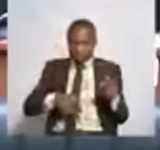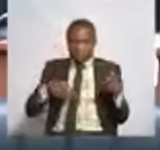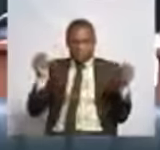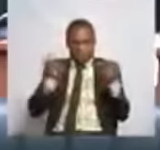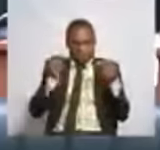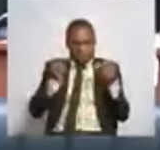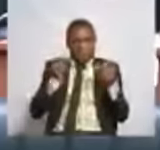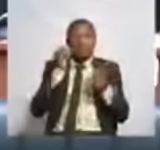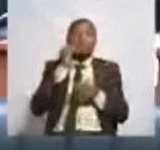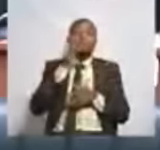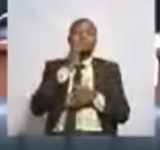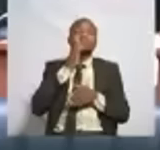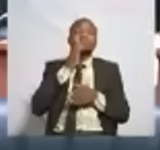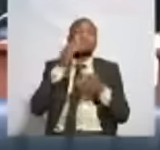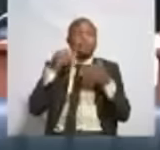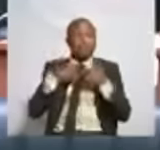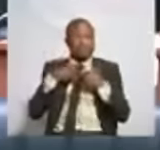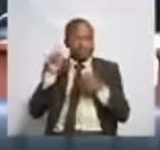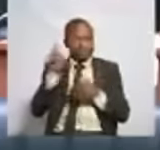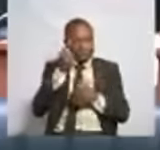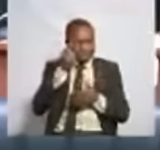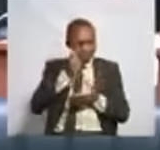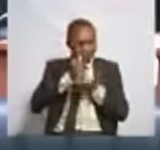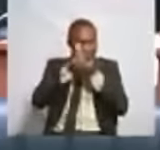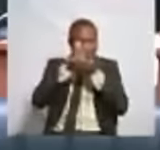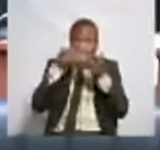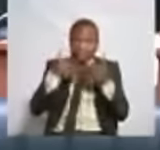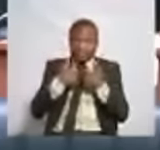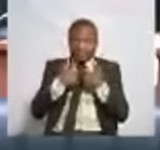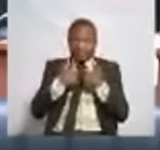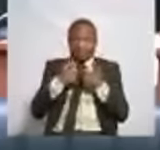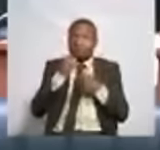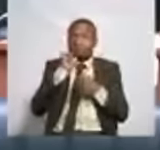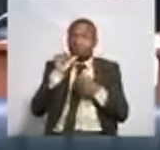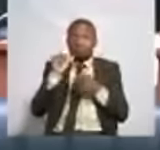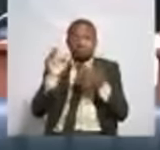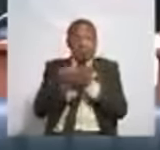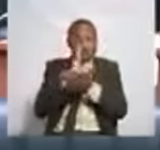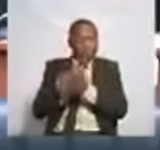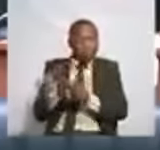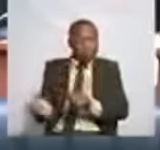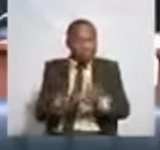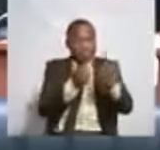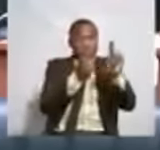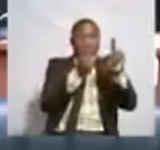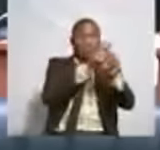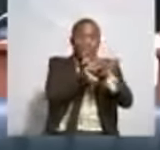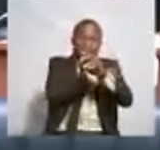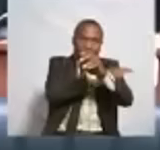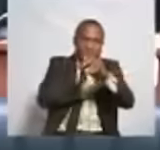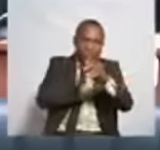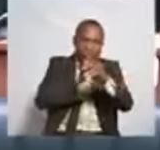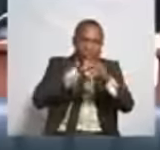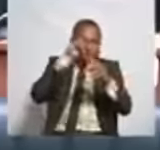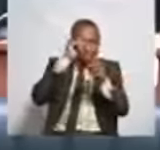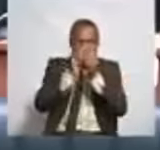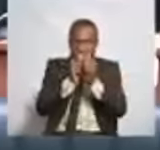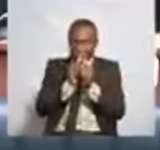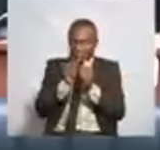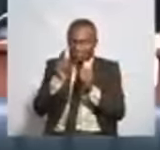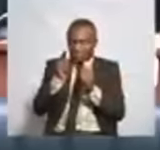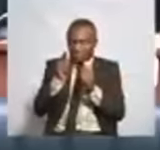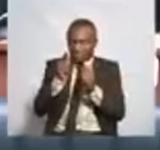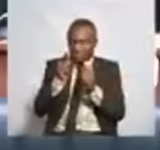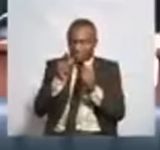live, we have first aid. We do. You don't rush to the hospital simply because you had